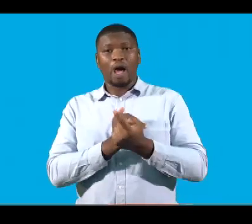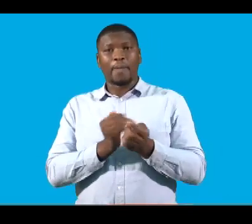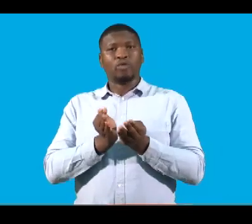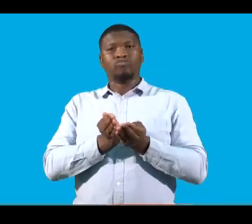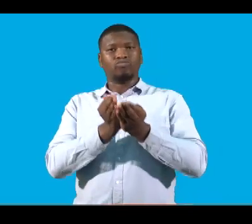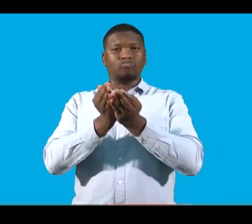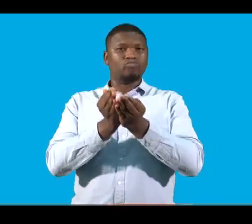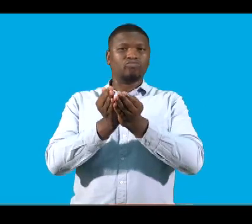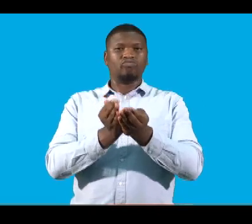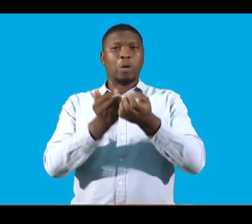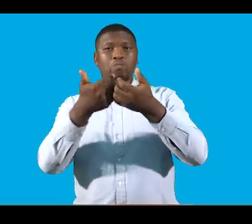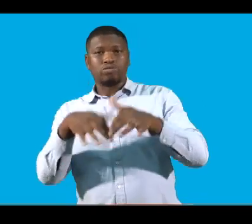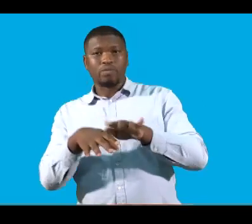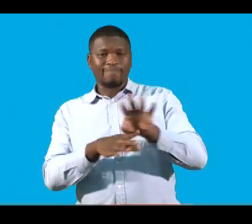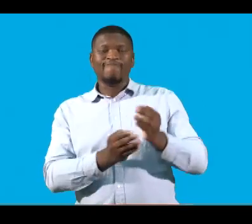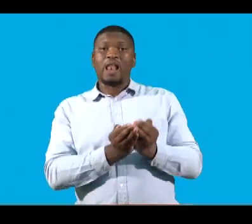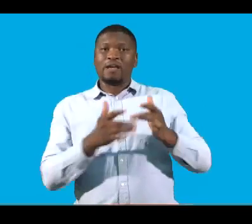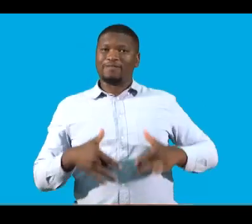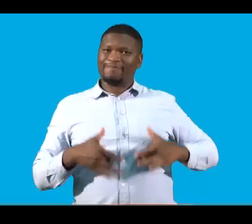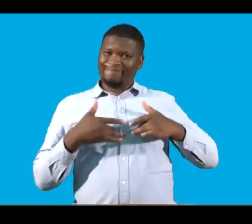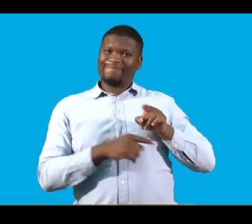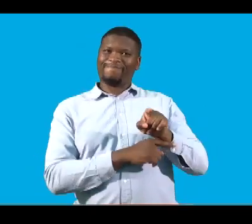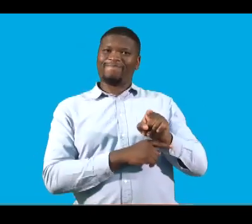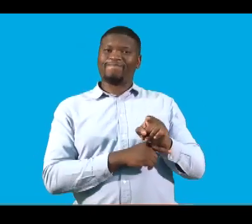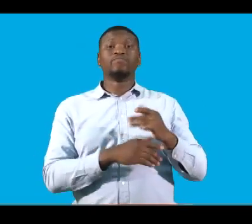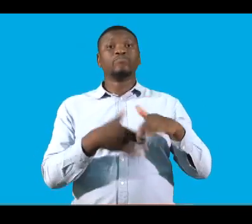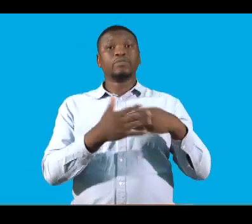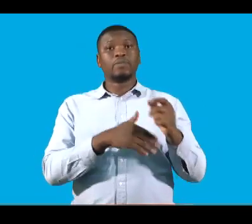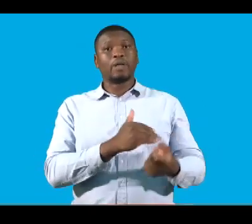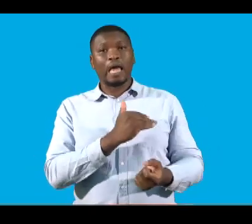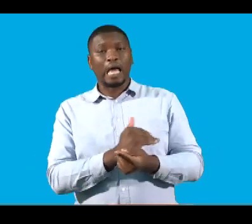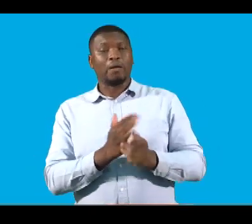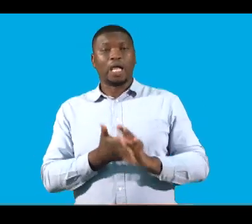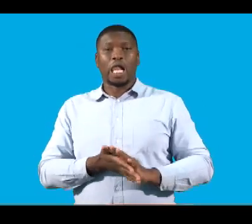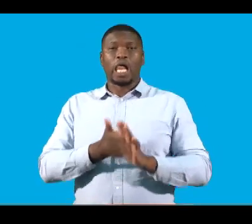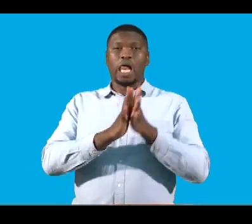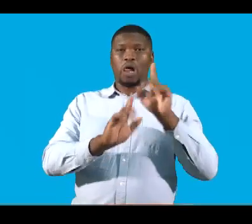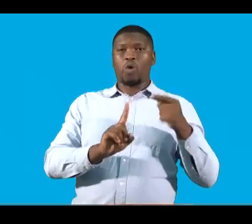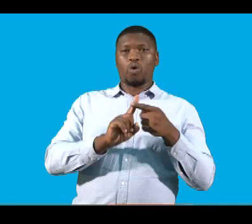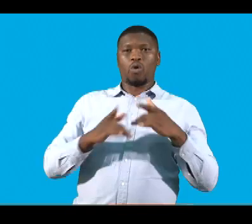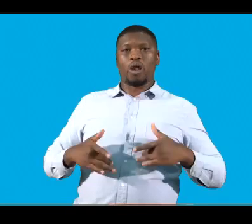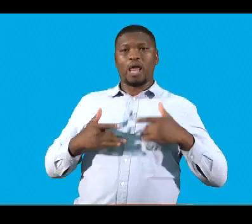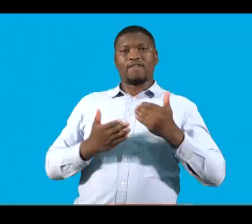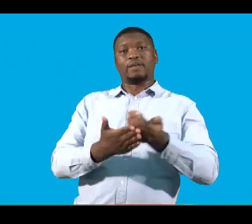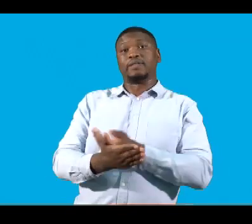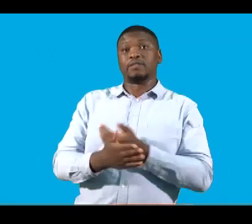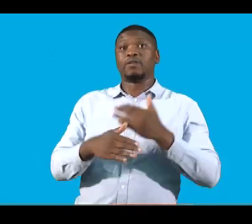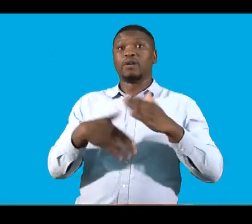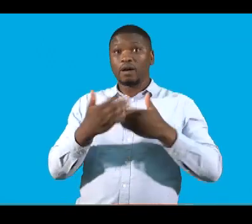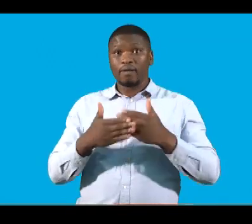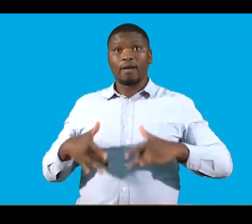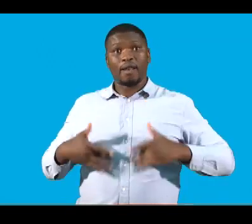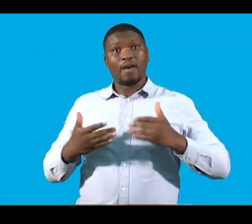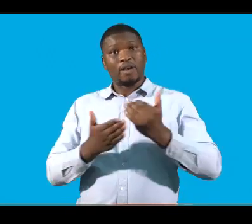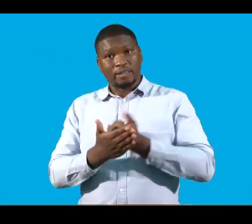a shipwreck. He shares the boat with a Bengal tiger named Richard Parker. He descends into savagery as a means of survival.